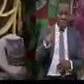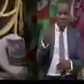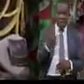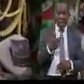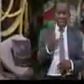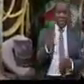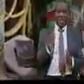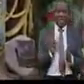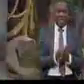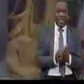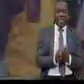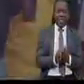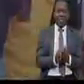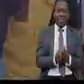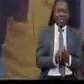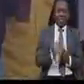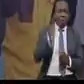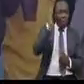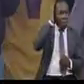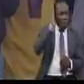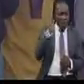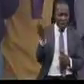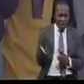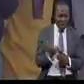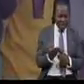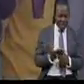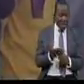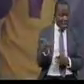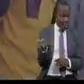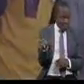that's from the other side.